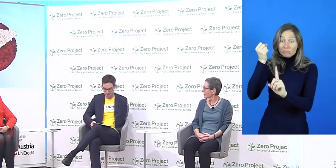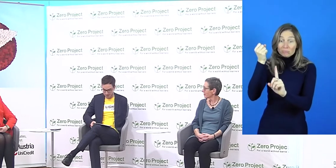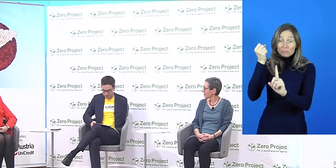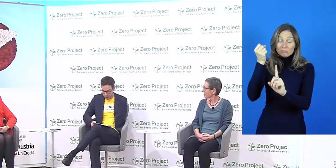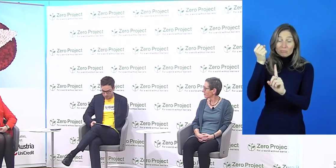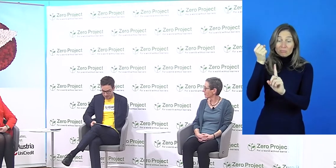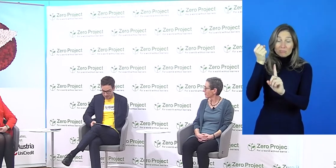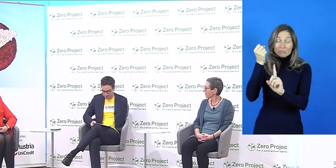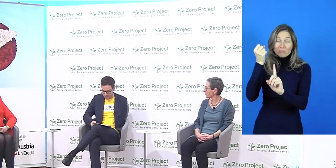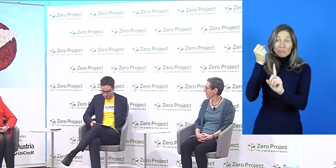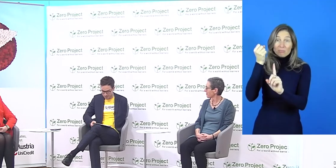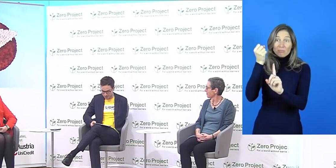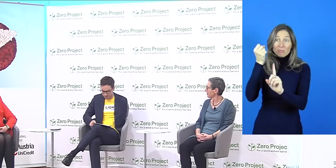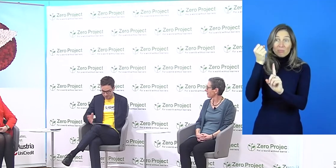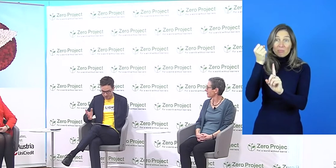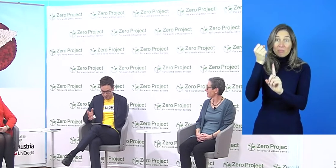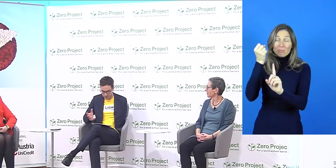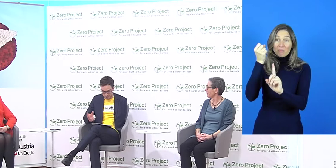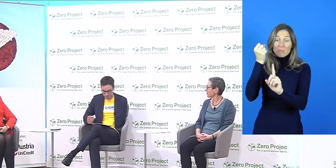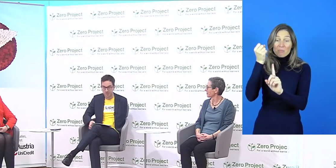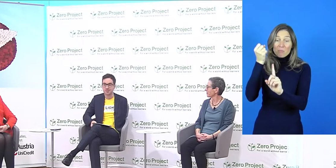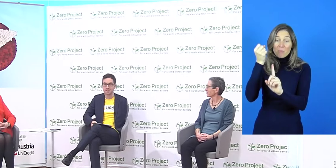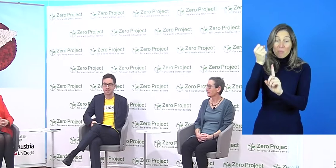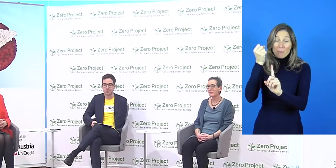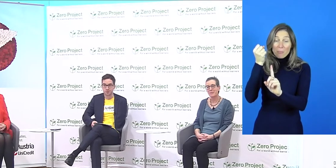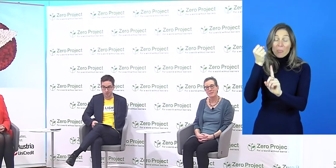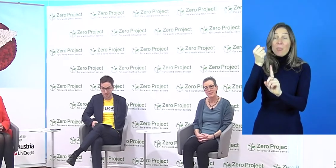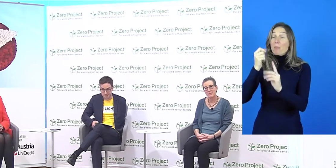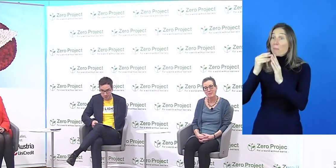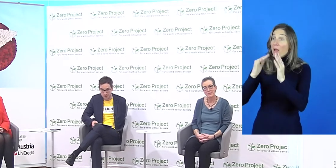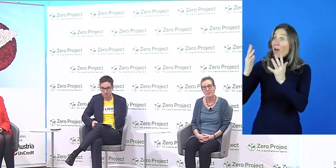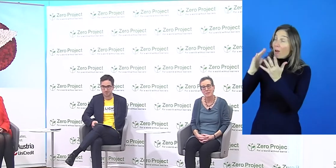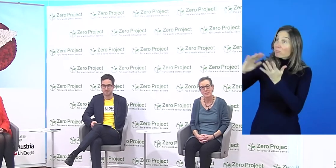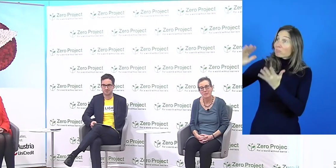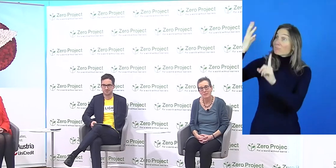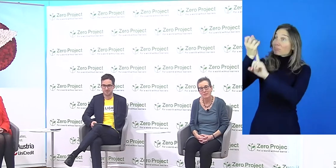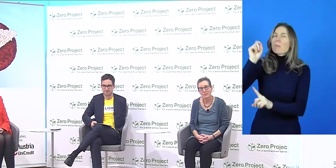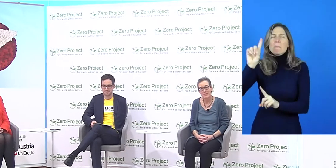being on top. And let's hear what she has to say about the award in this short video.